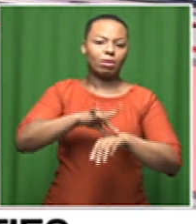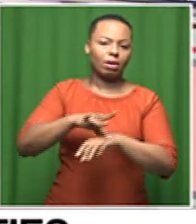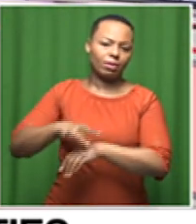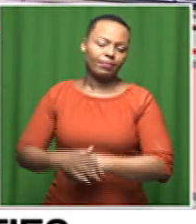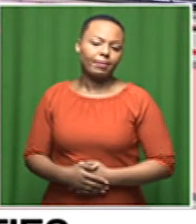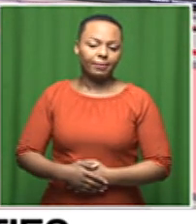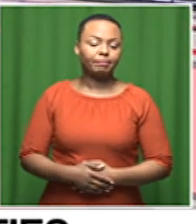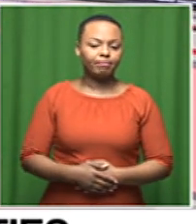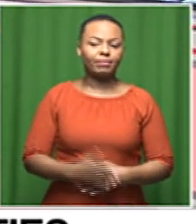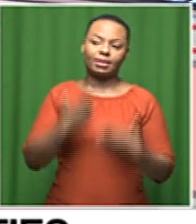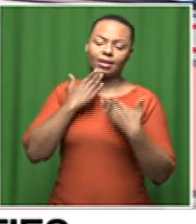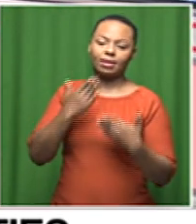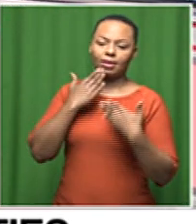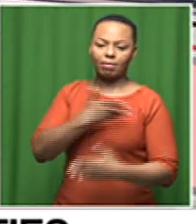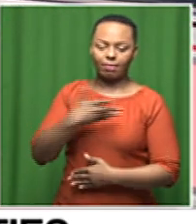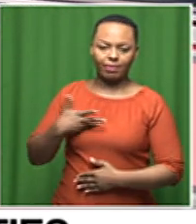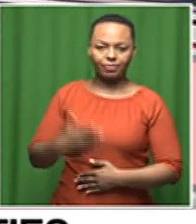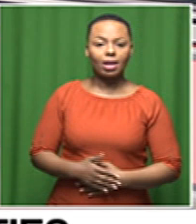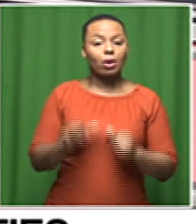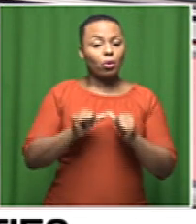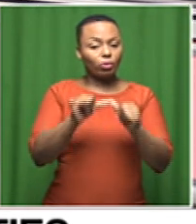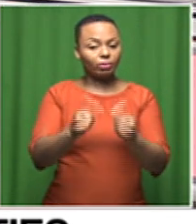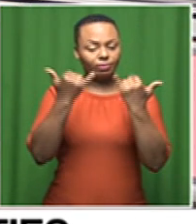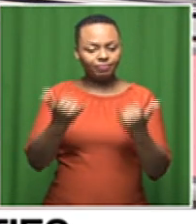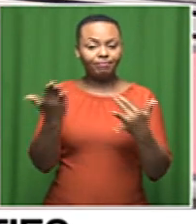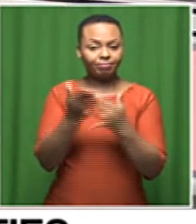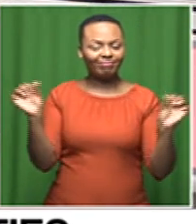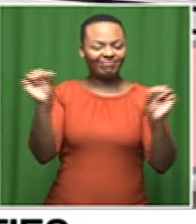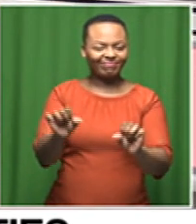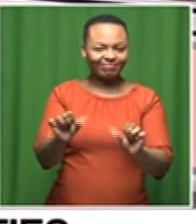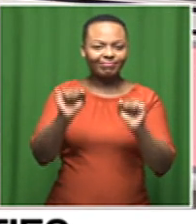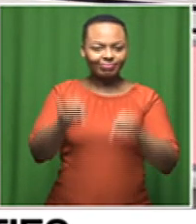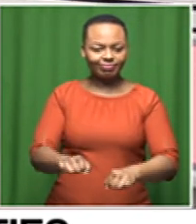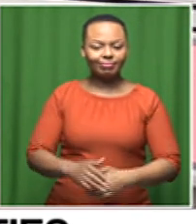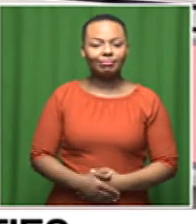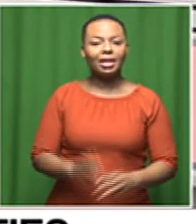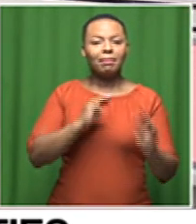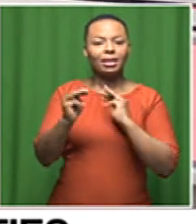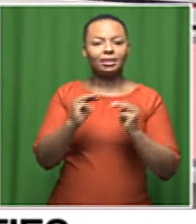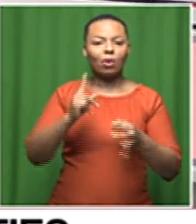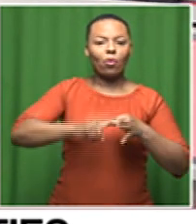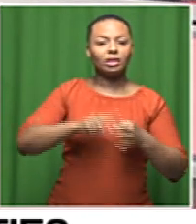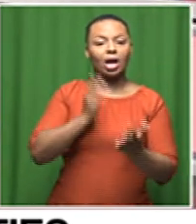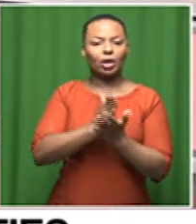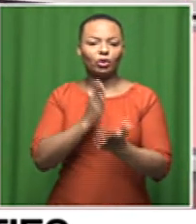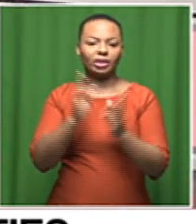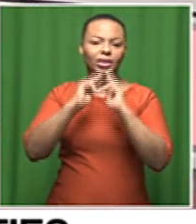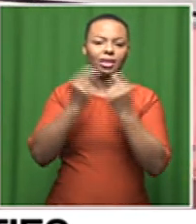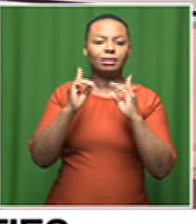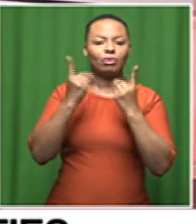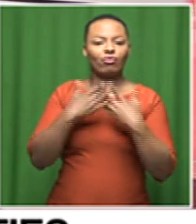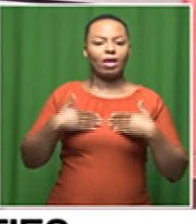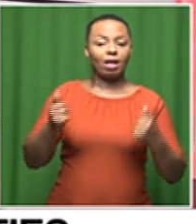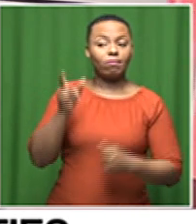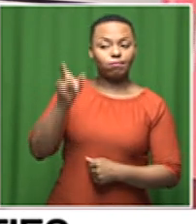Campaign joining us today. Thank you so much, Ma. We will continue, of course, after the break, as you've seen, as a manager of quality assurance at the National Department of Health,